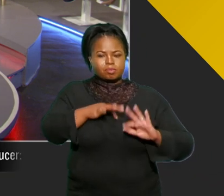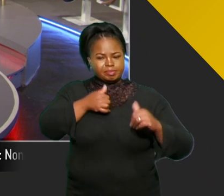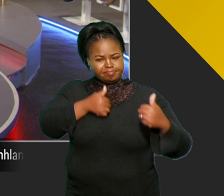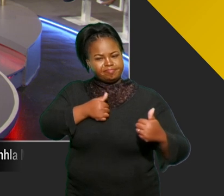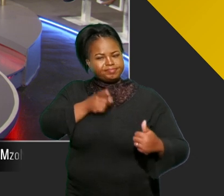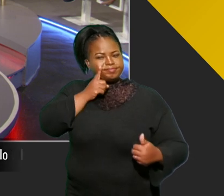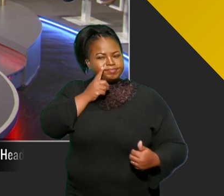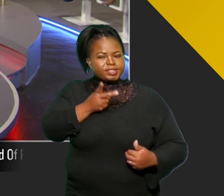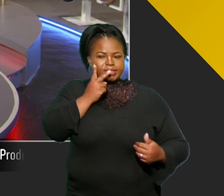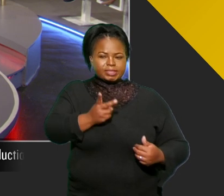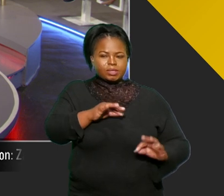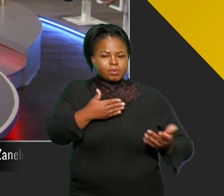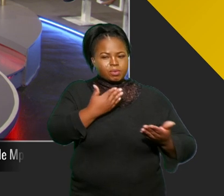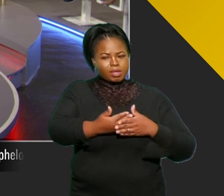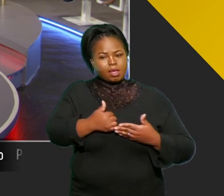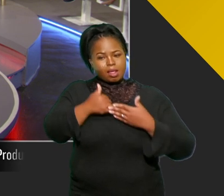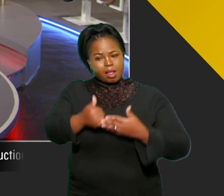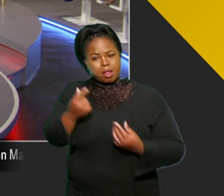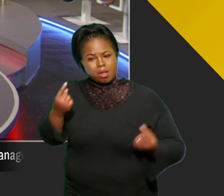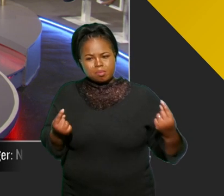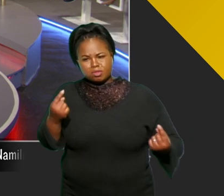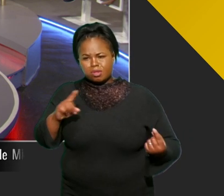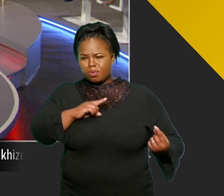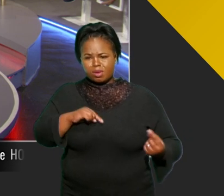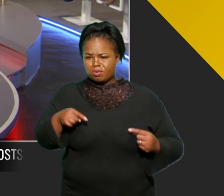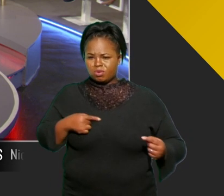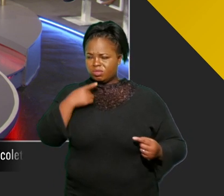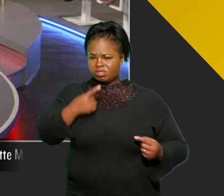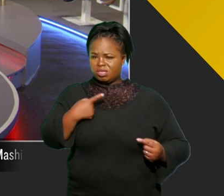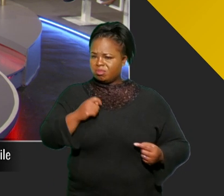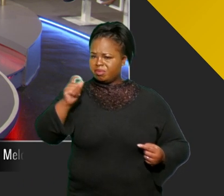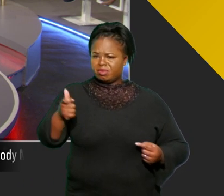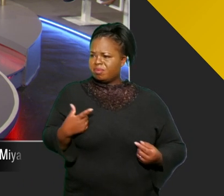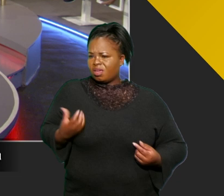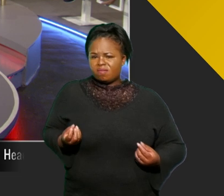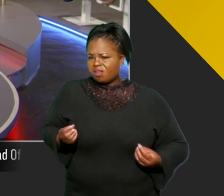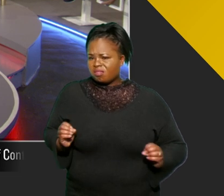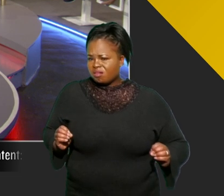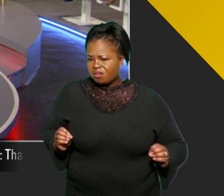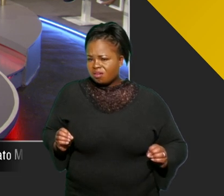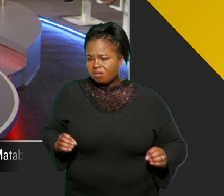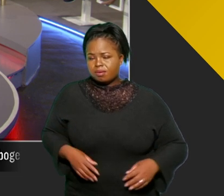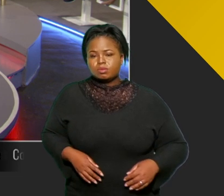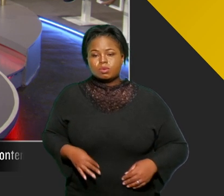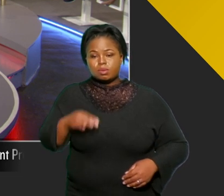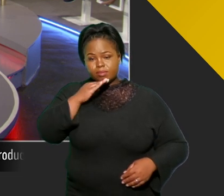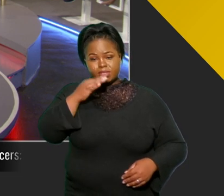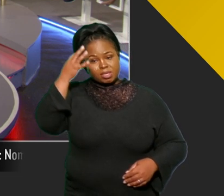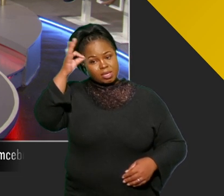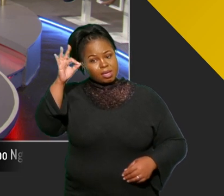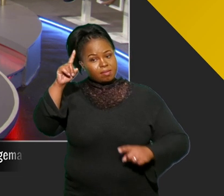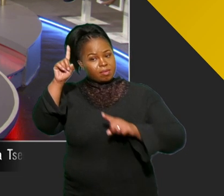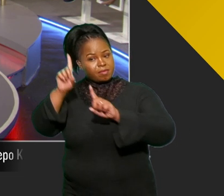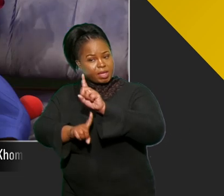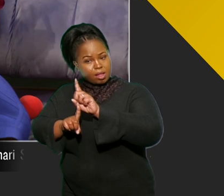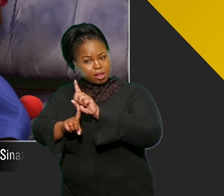and see what we can do to help each other. Because you can't say, I must pay while I don't have got anything. So what you're saying is the state fails